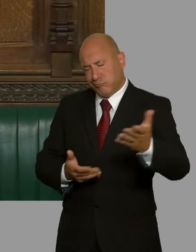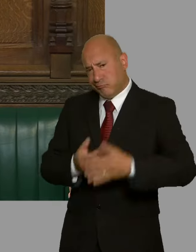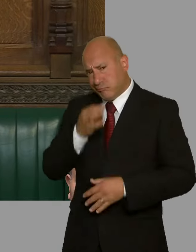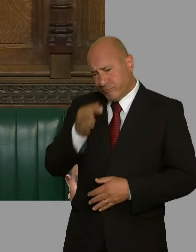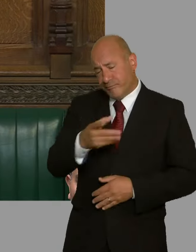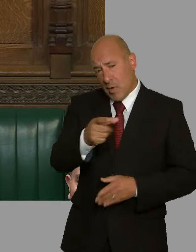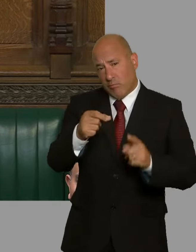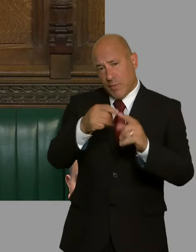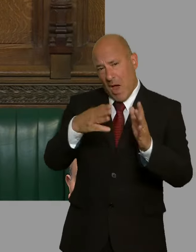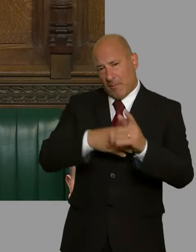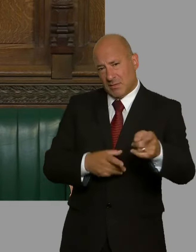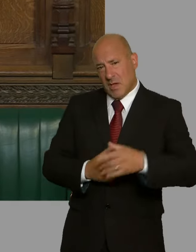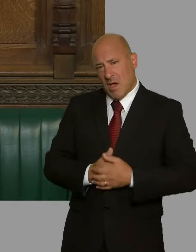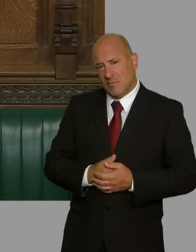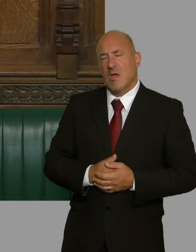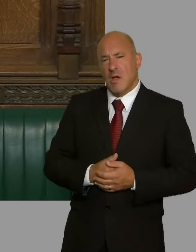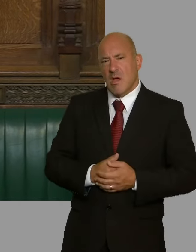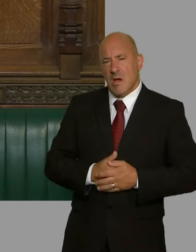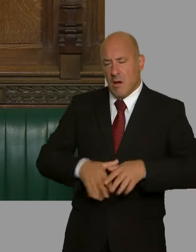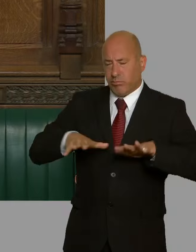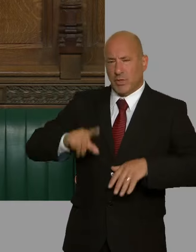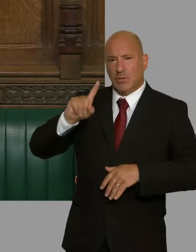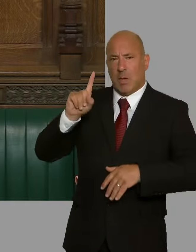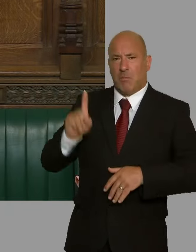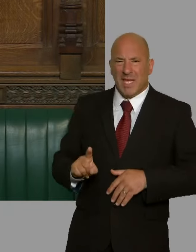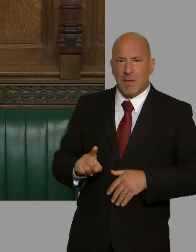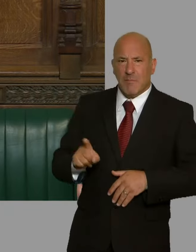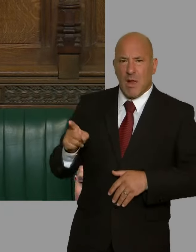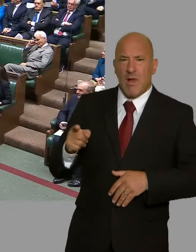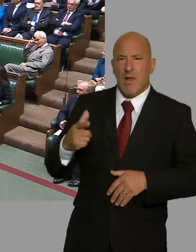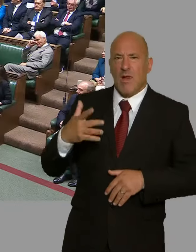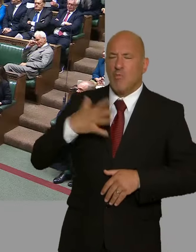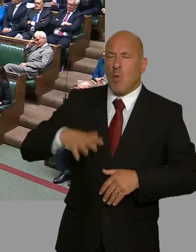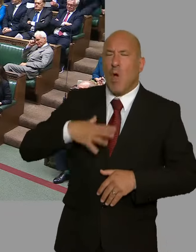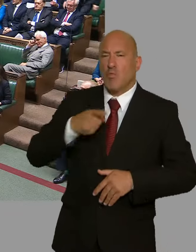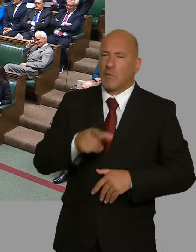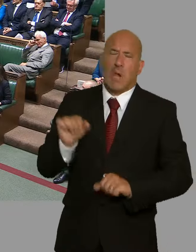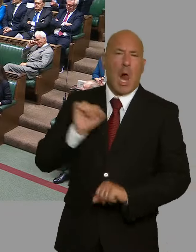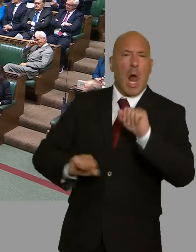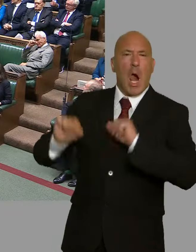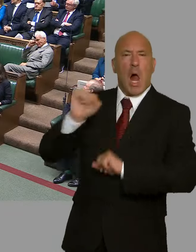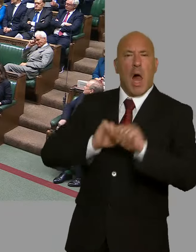United Kingdom, which has been rising under his watch?